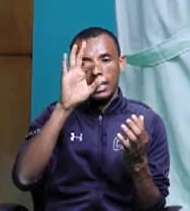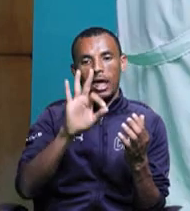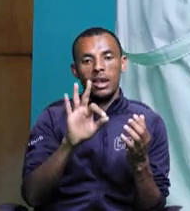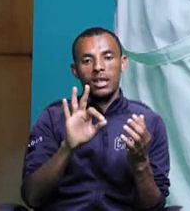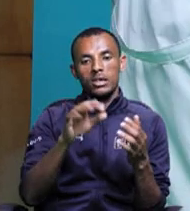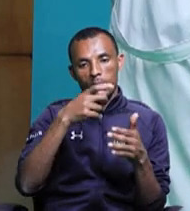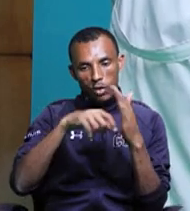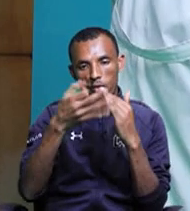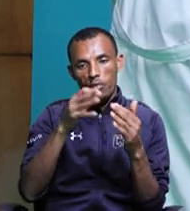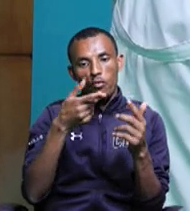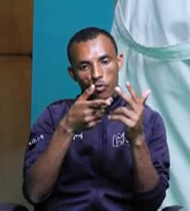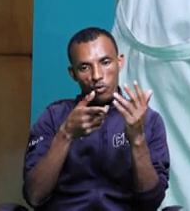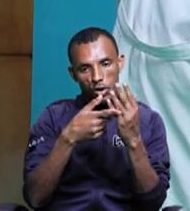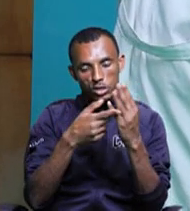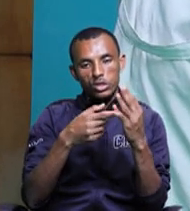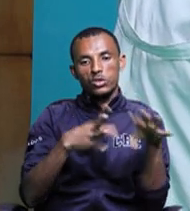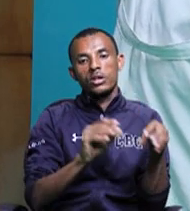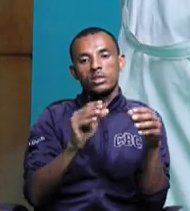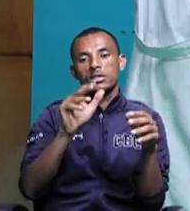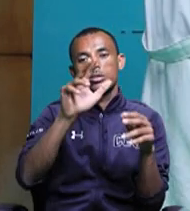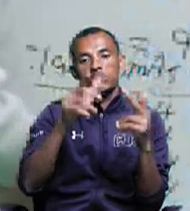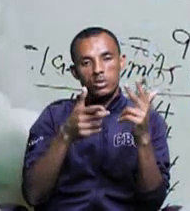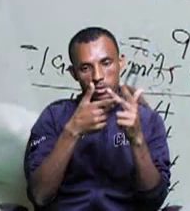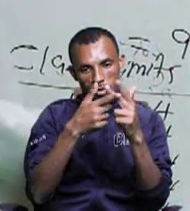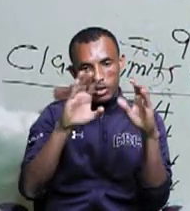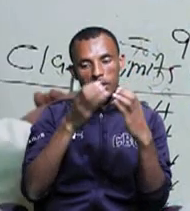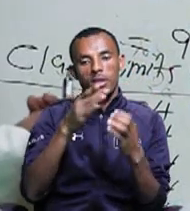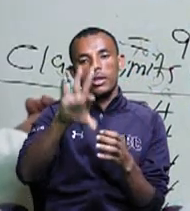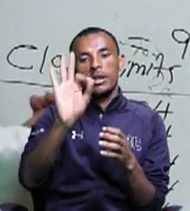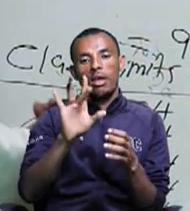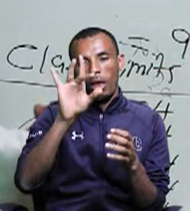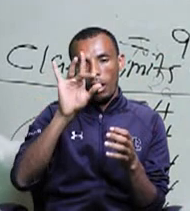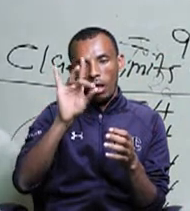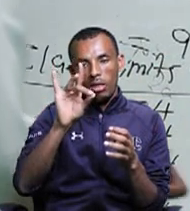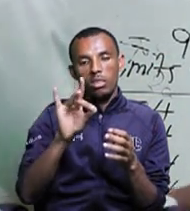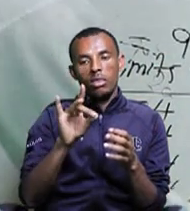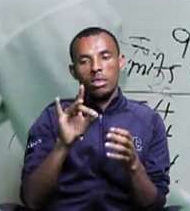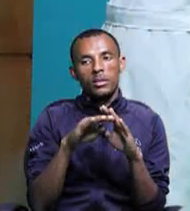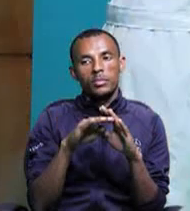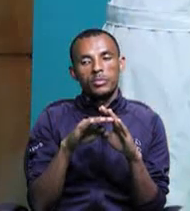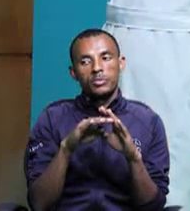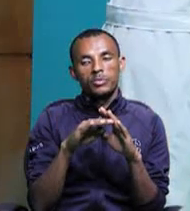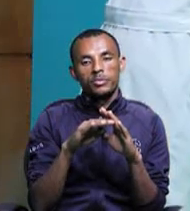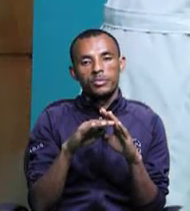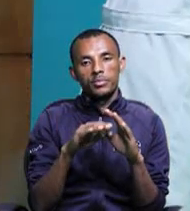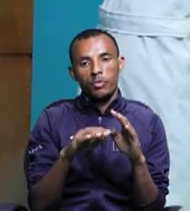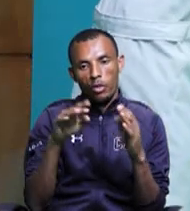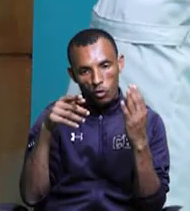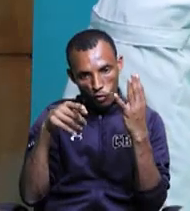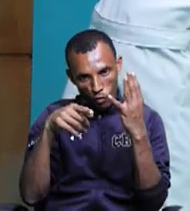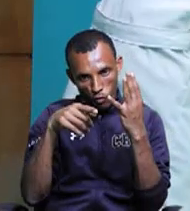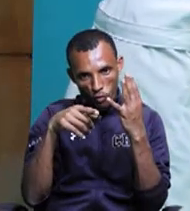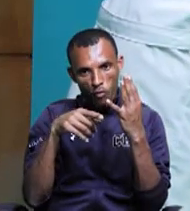fourth student, which is found in the third class. 80, it is the mark of a student in the